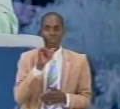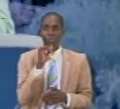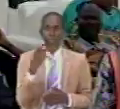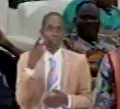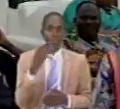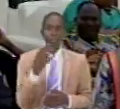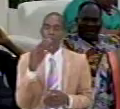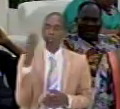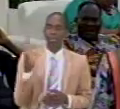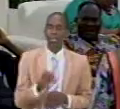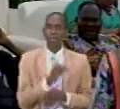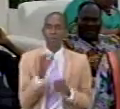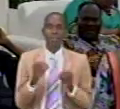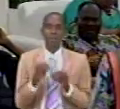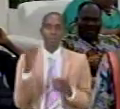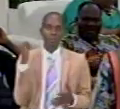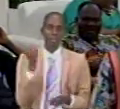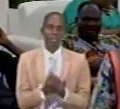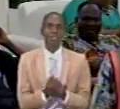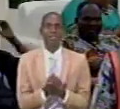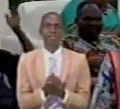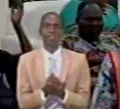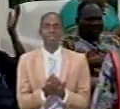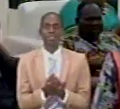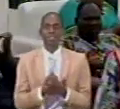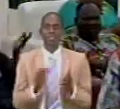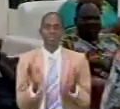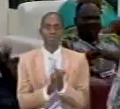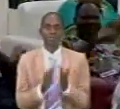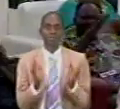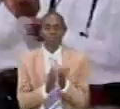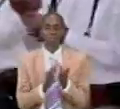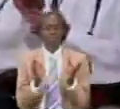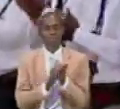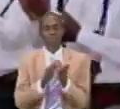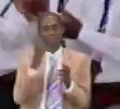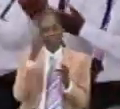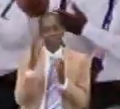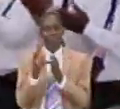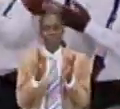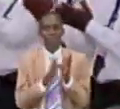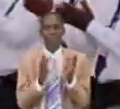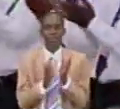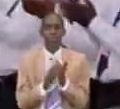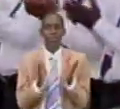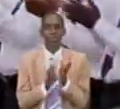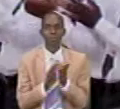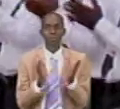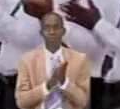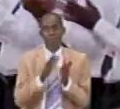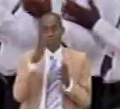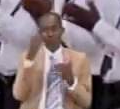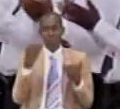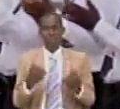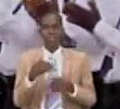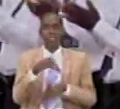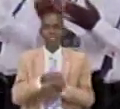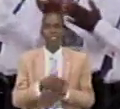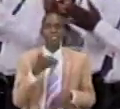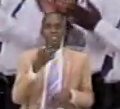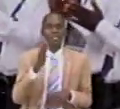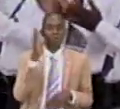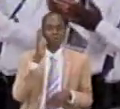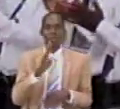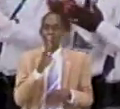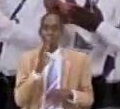anymore put your hand together for Jesus because tonight there will be demolition